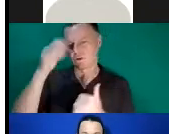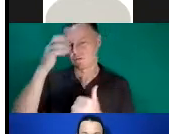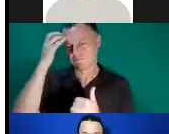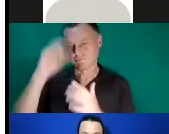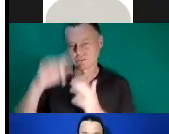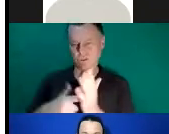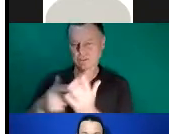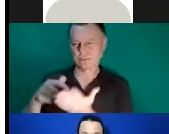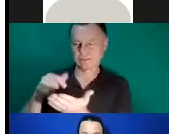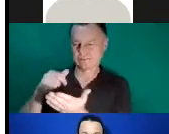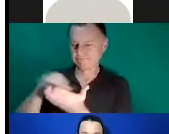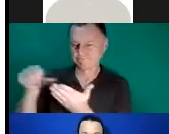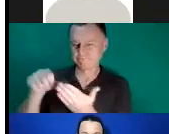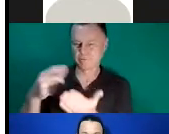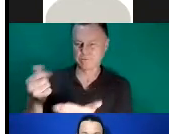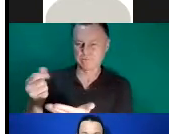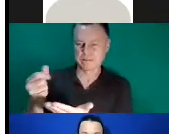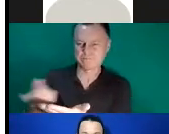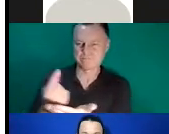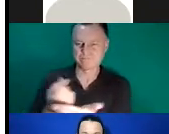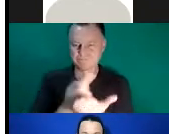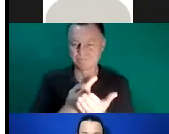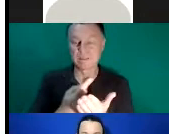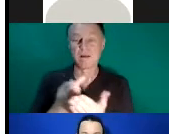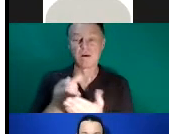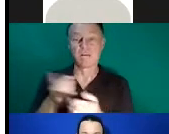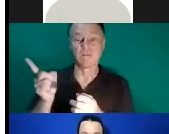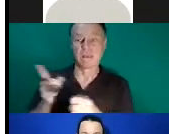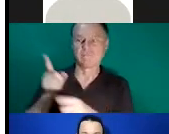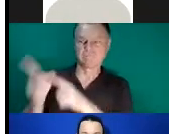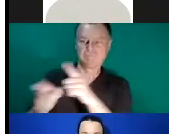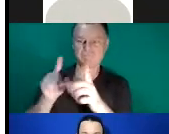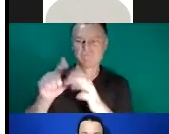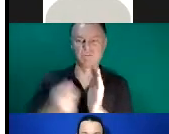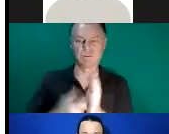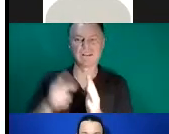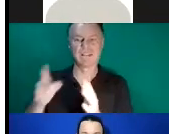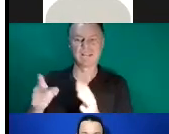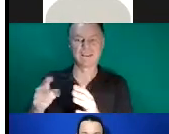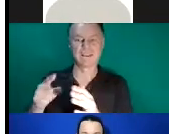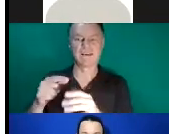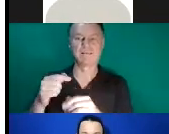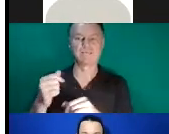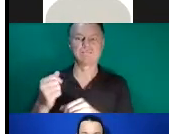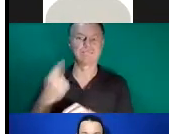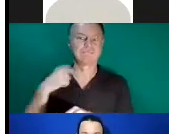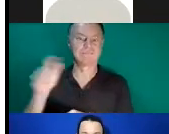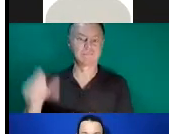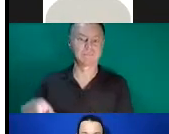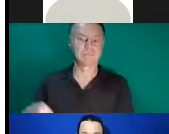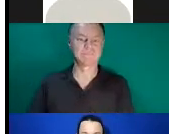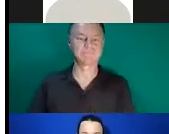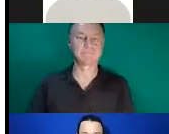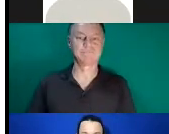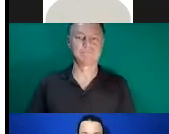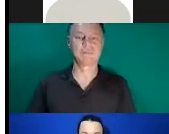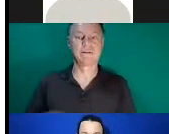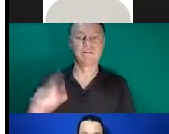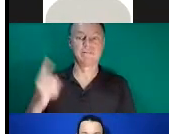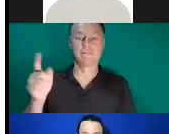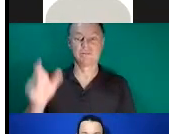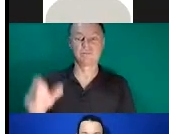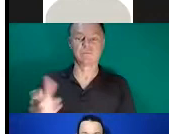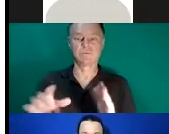area. These letters actually accused them of committing the crime. His first victim